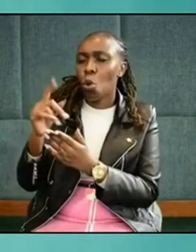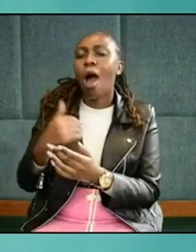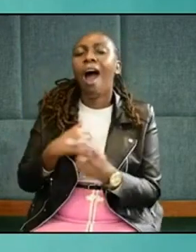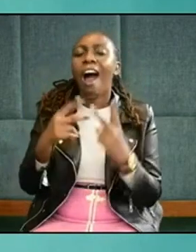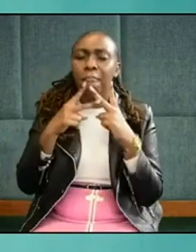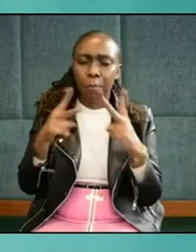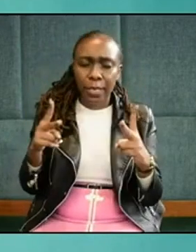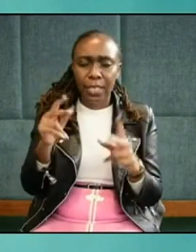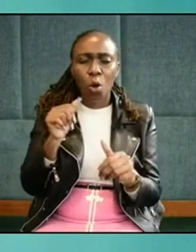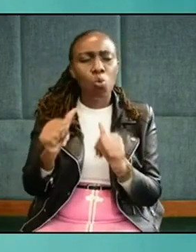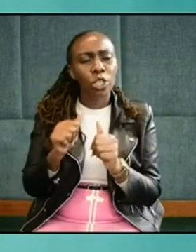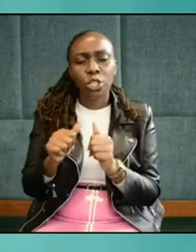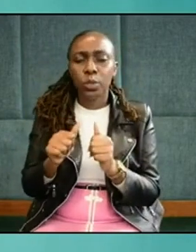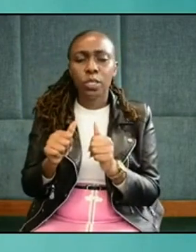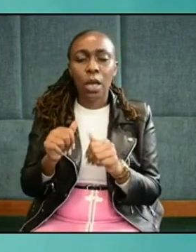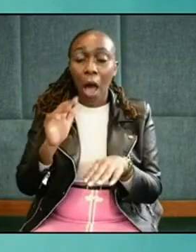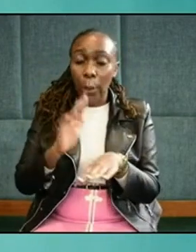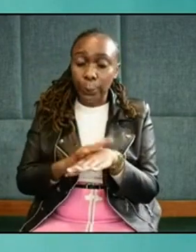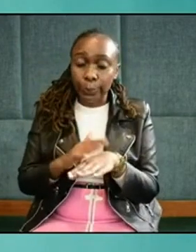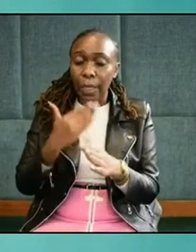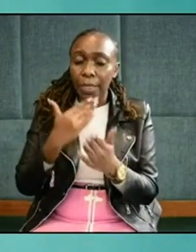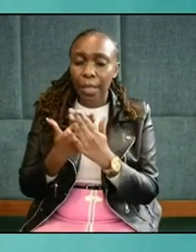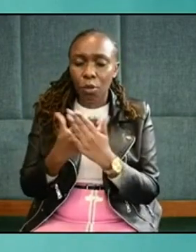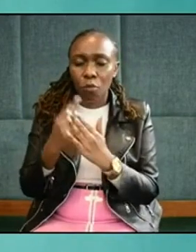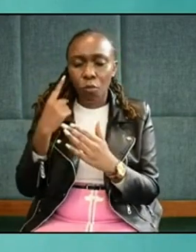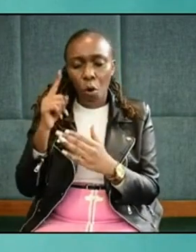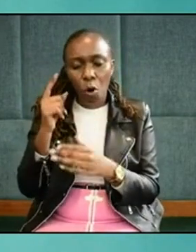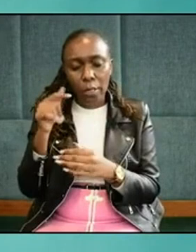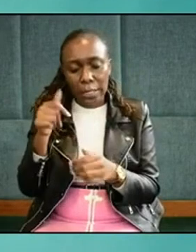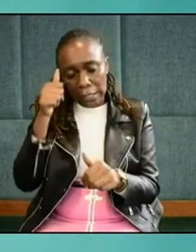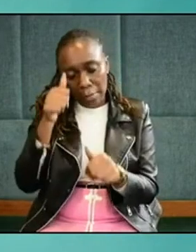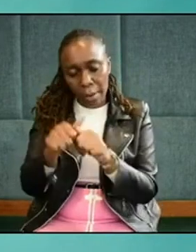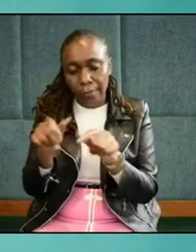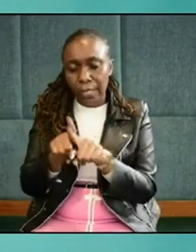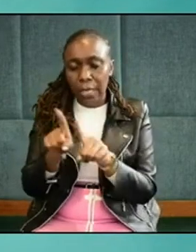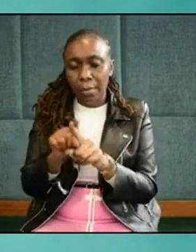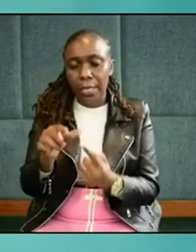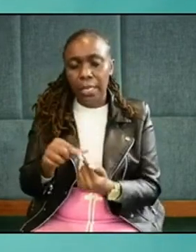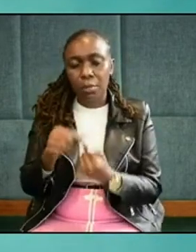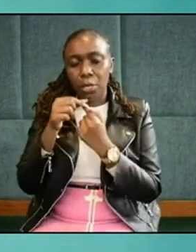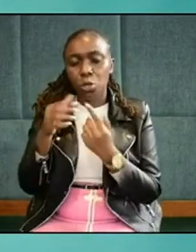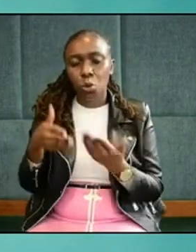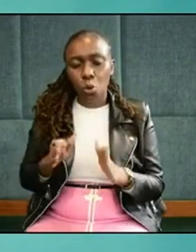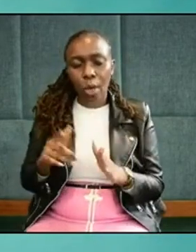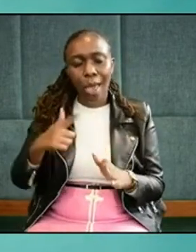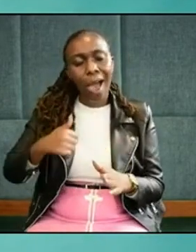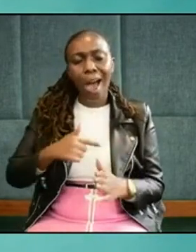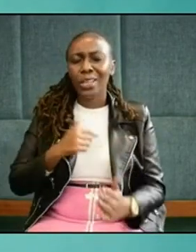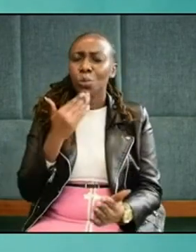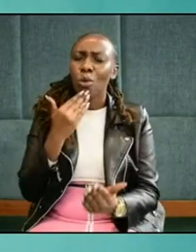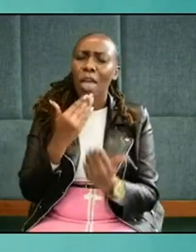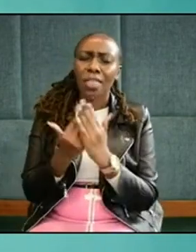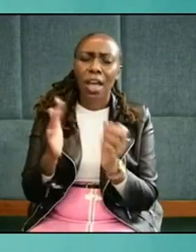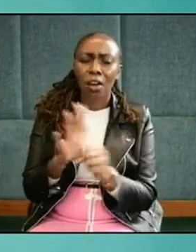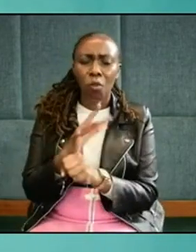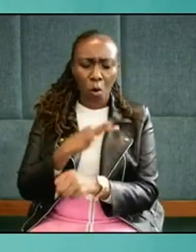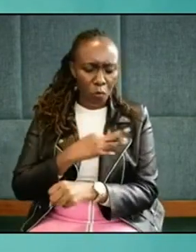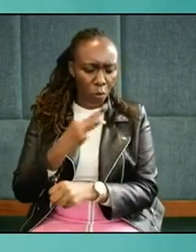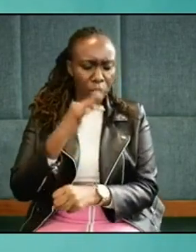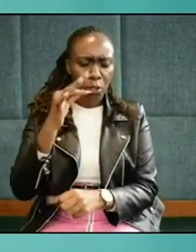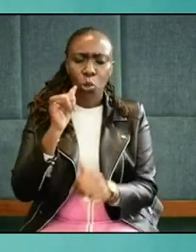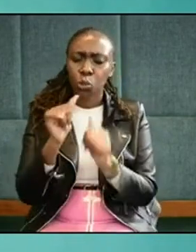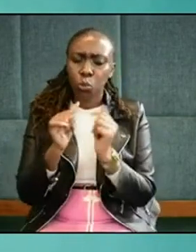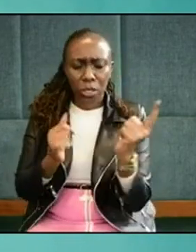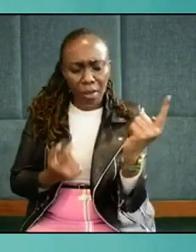surpasses understanding. Thank you, dear Father, for this reminder. In a very special way, we are so grateful for the souls that